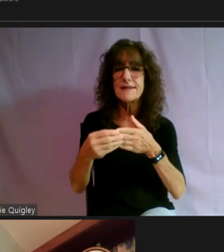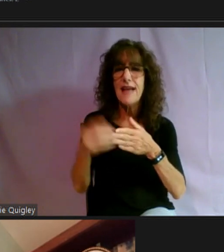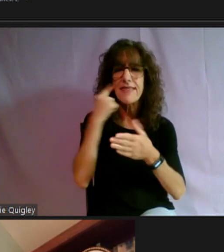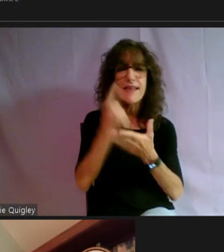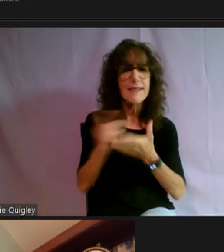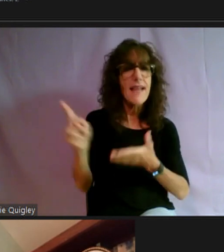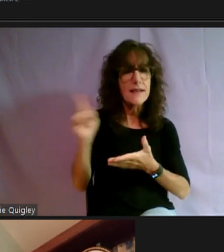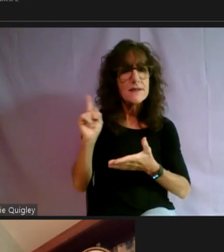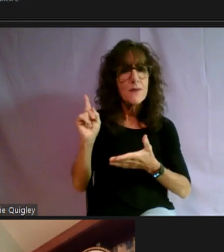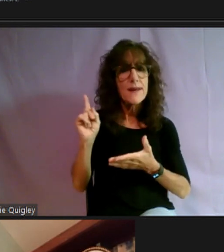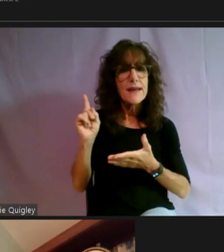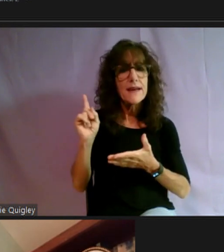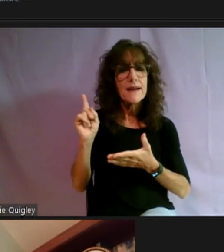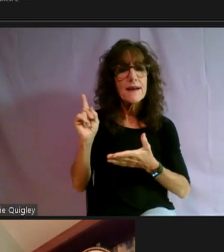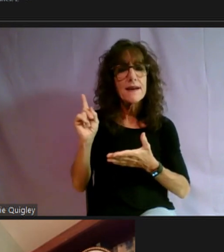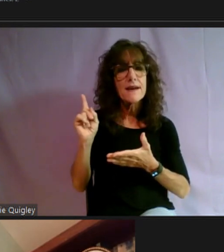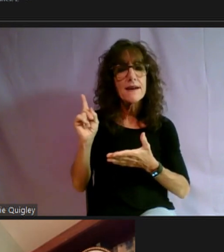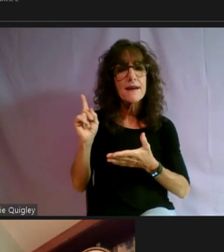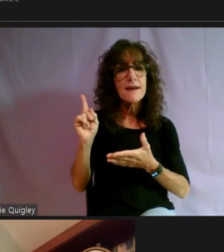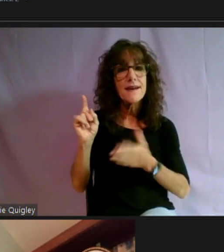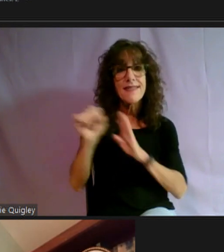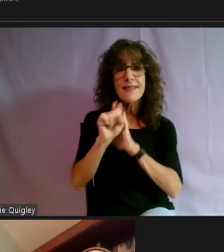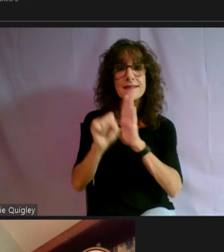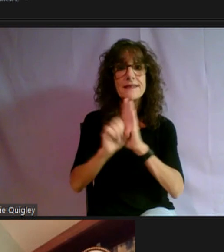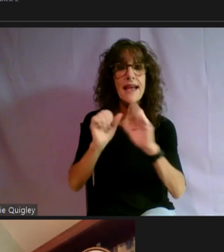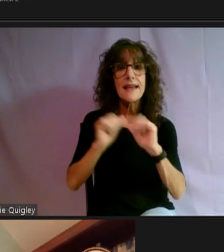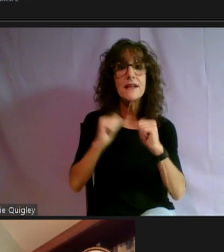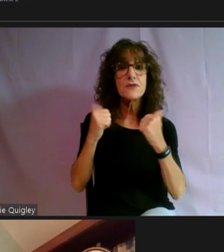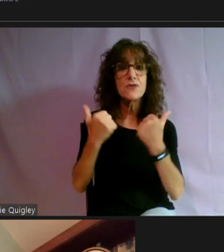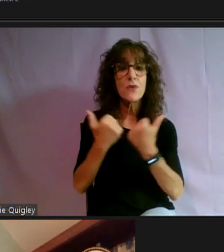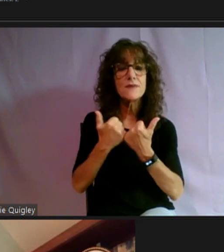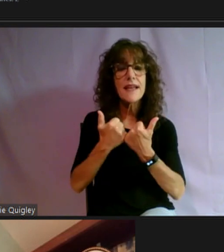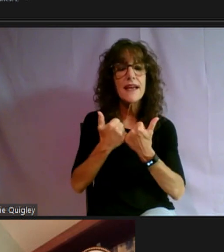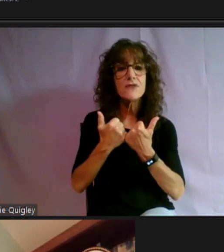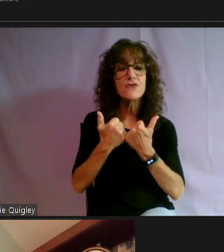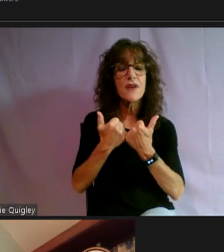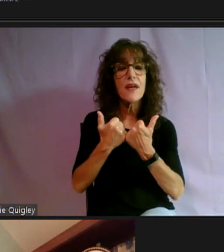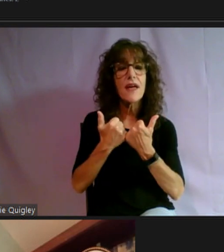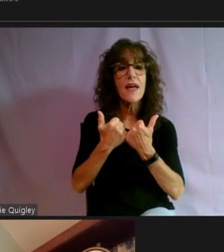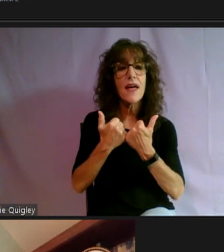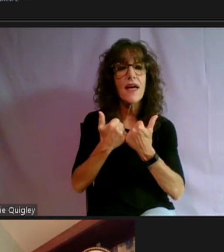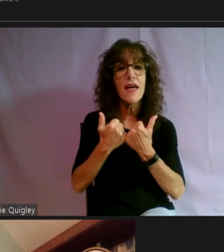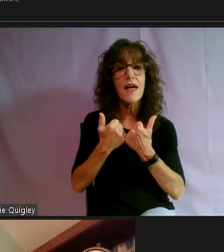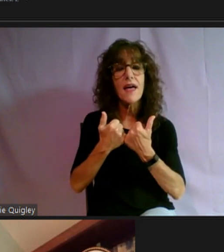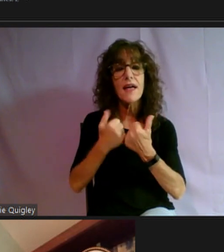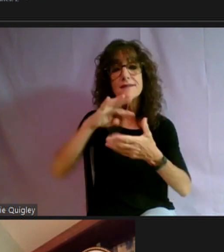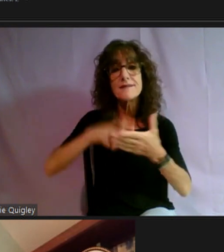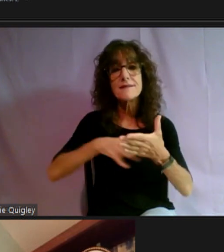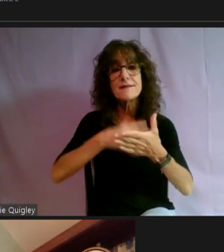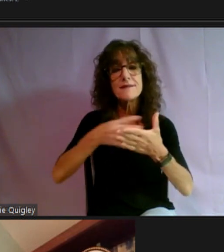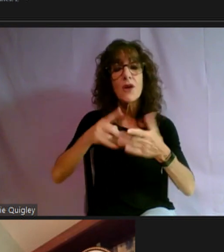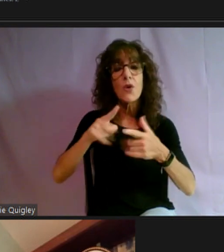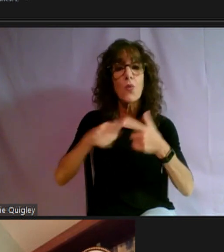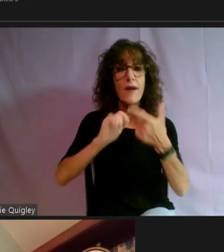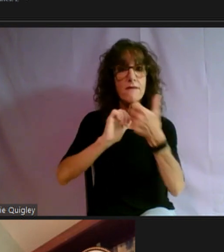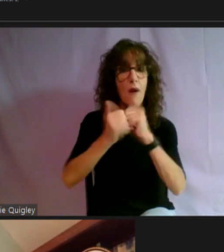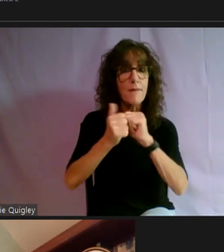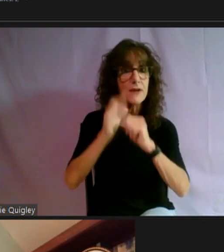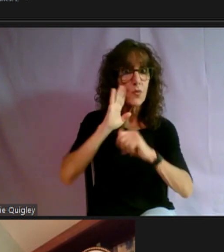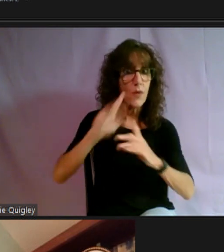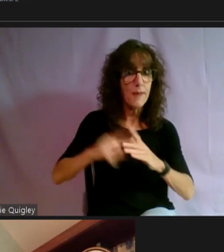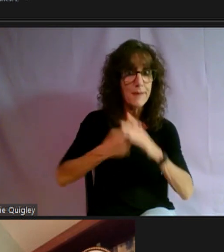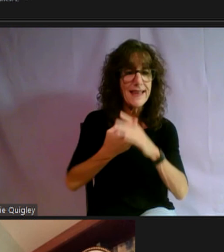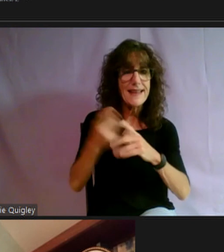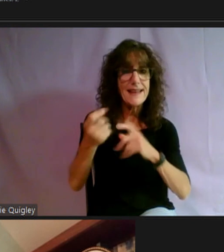week that that state association put out a calendar for when competitions would begin in